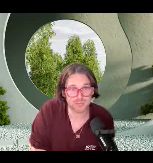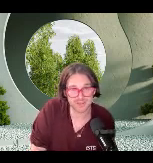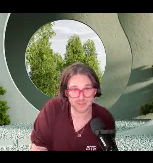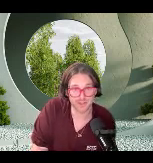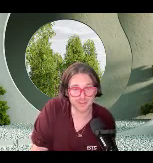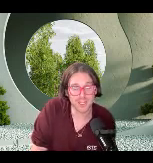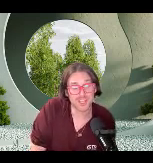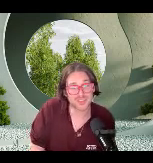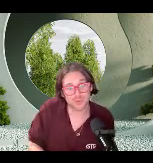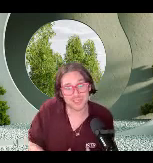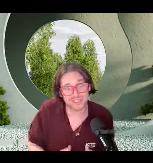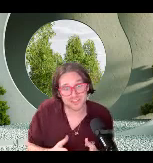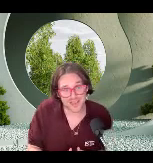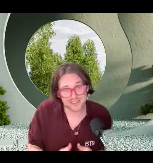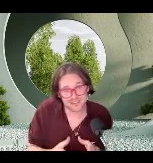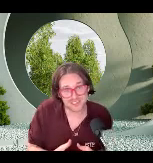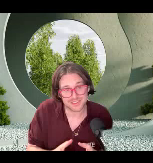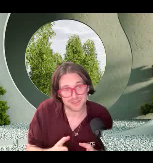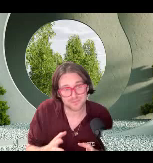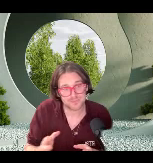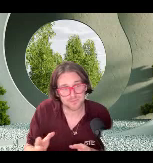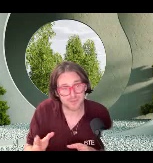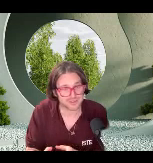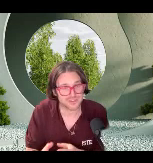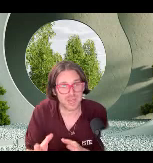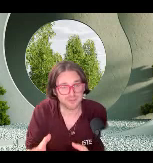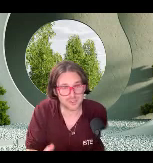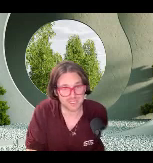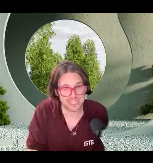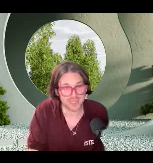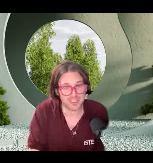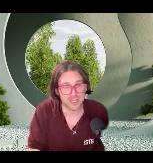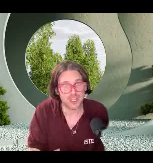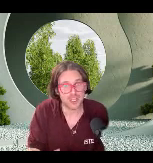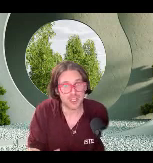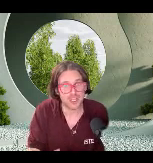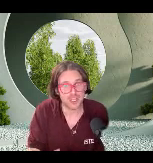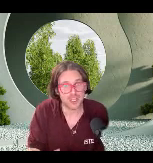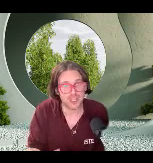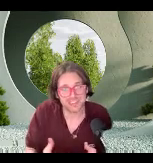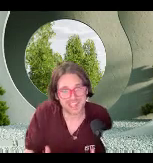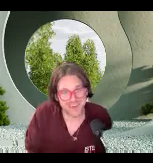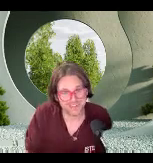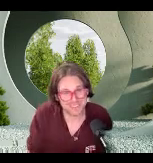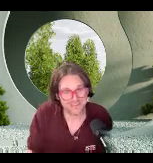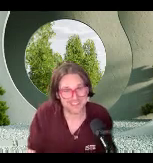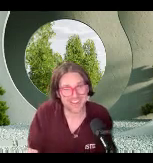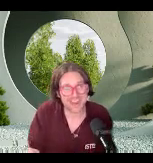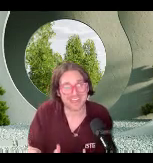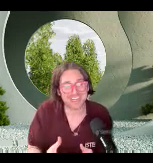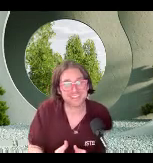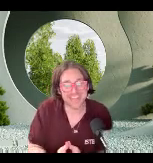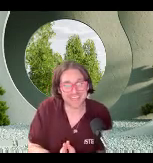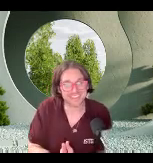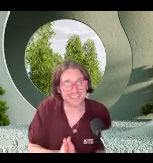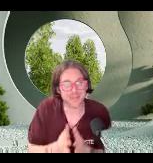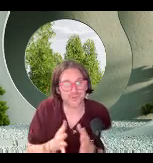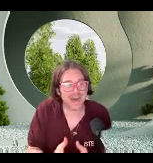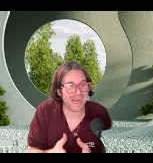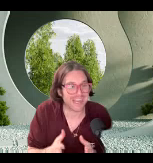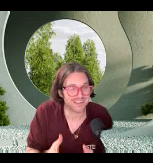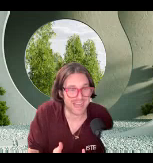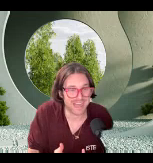how humans learn. So when we discuss these parts of UDL, know that it is evidence-based and it is